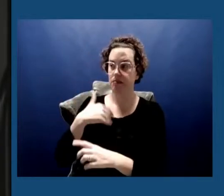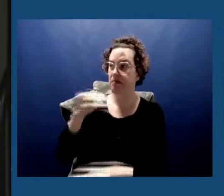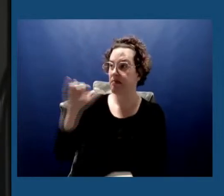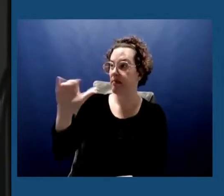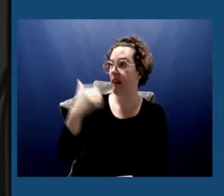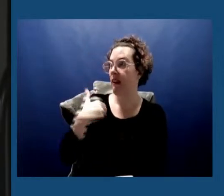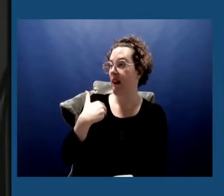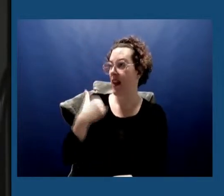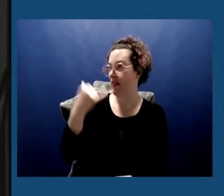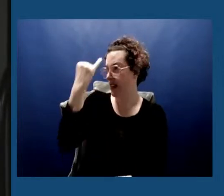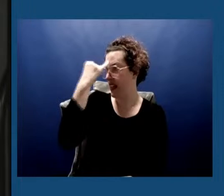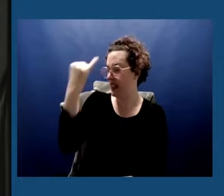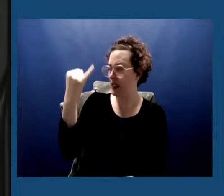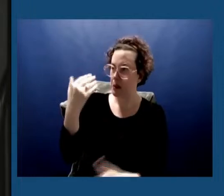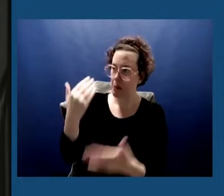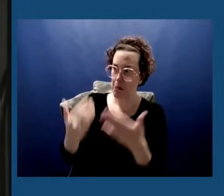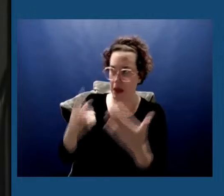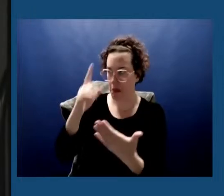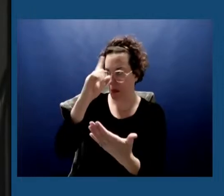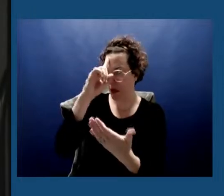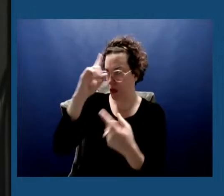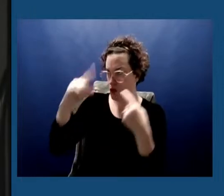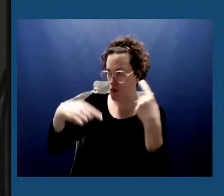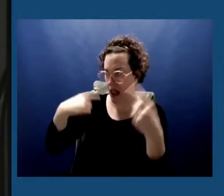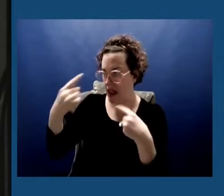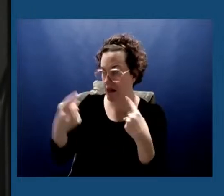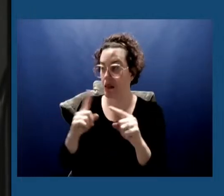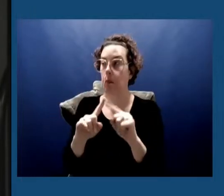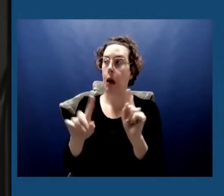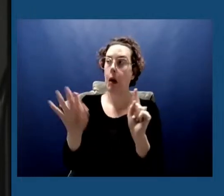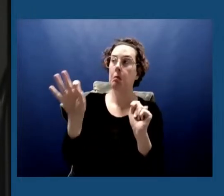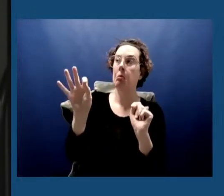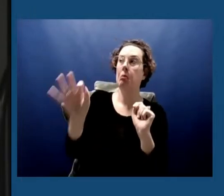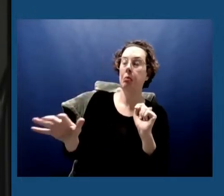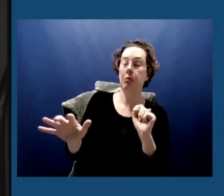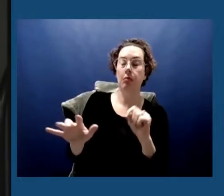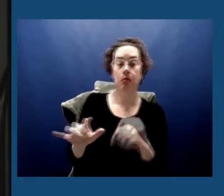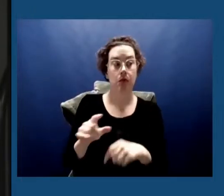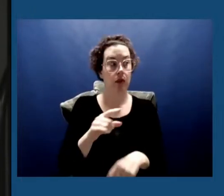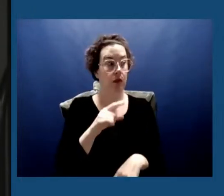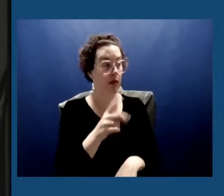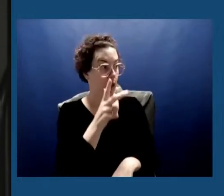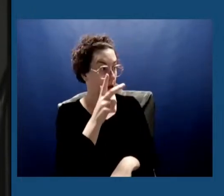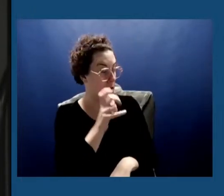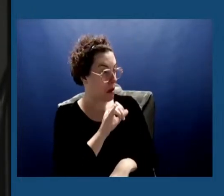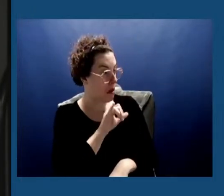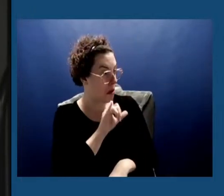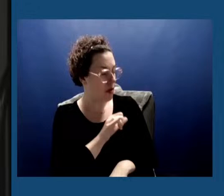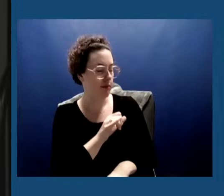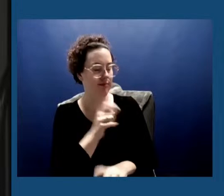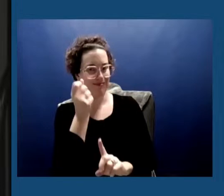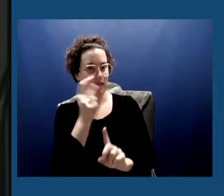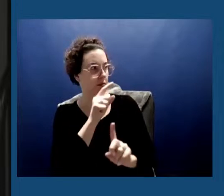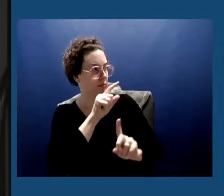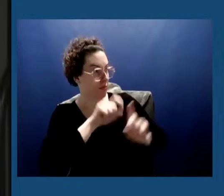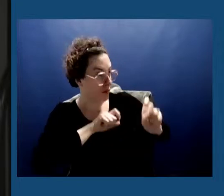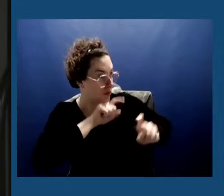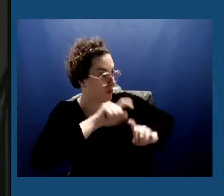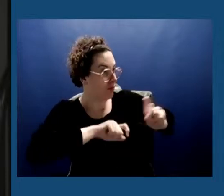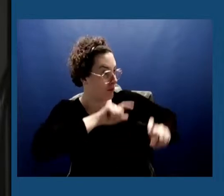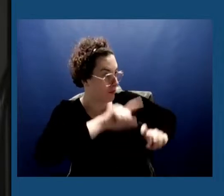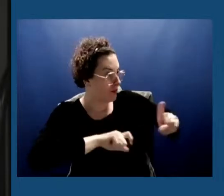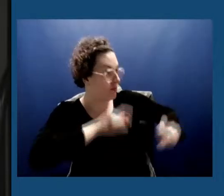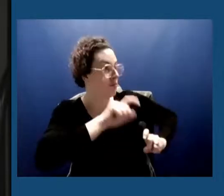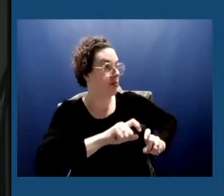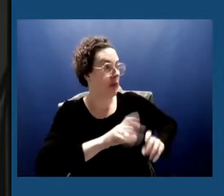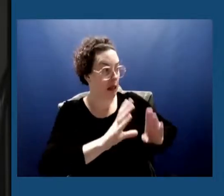idea. And the Secretary of Commerce listens, asks a lot of questions, but listens,